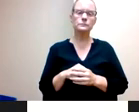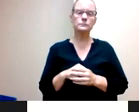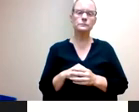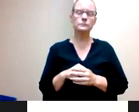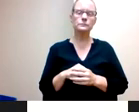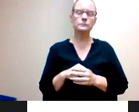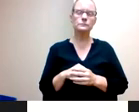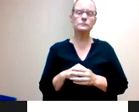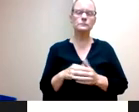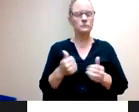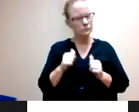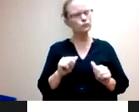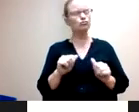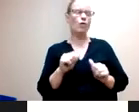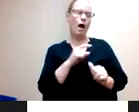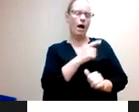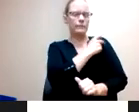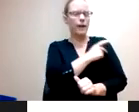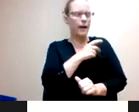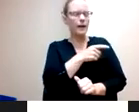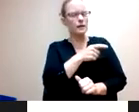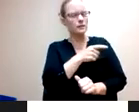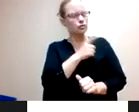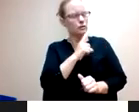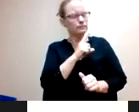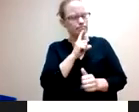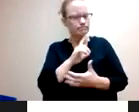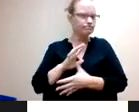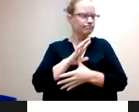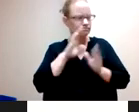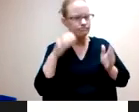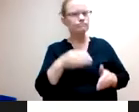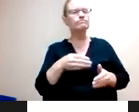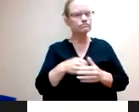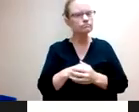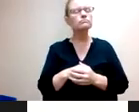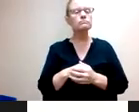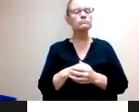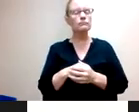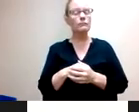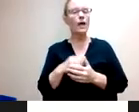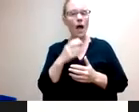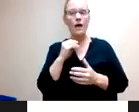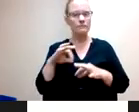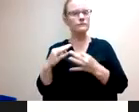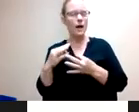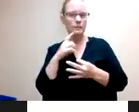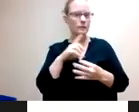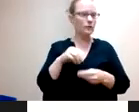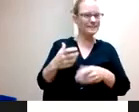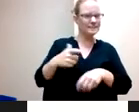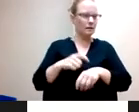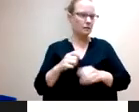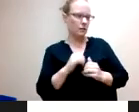And again, trying to keep the patient at in the priority and to have that time with the patient in whatever setting.